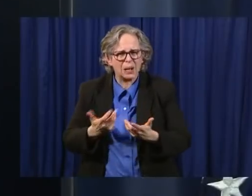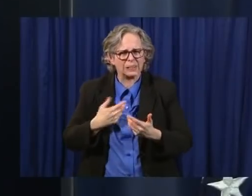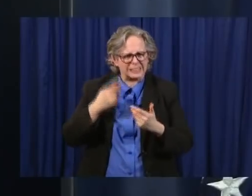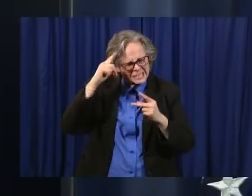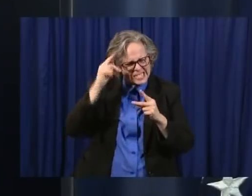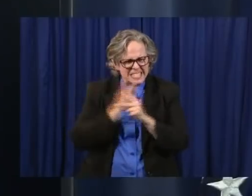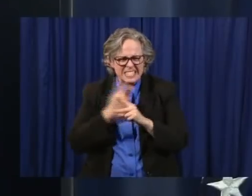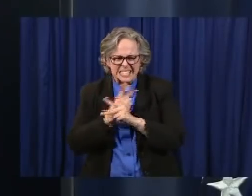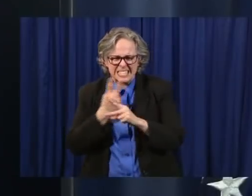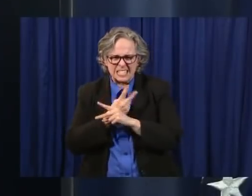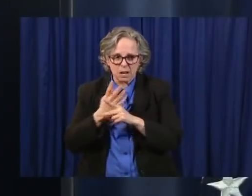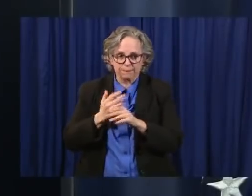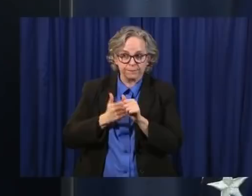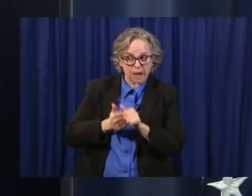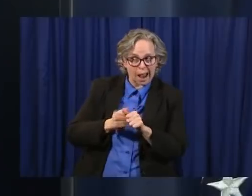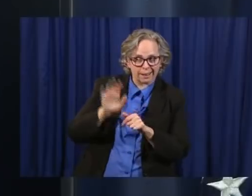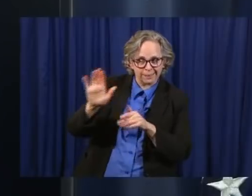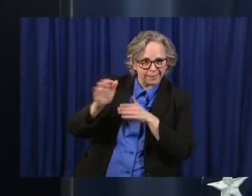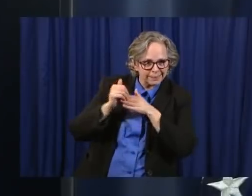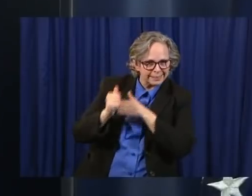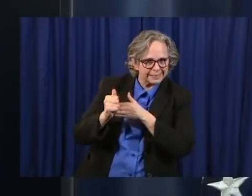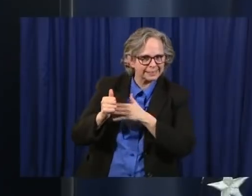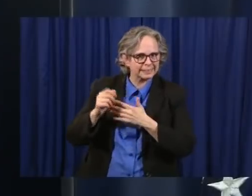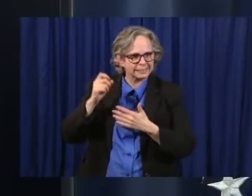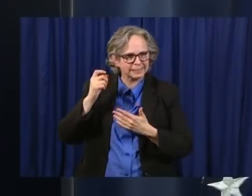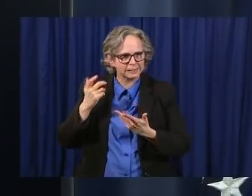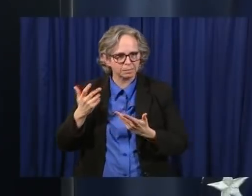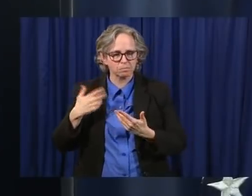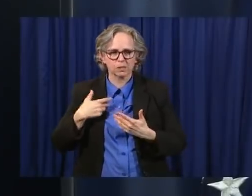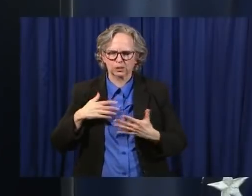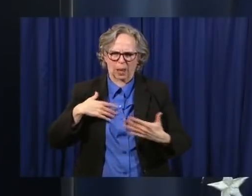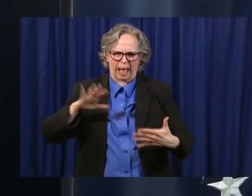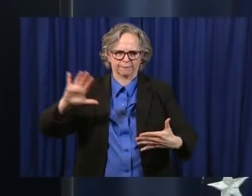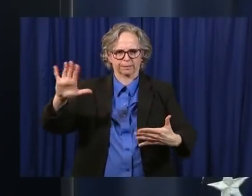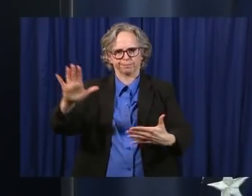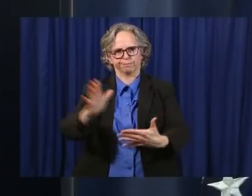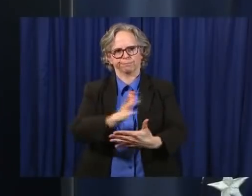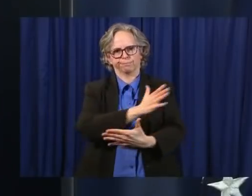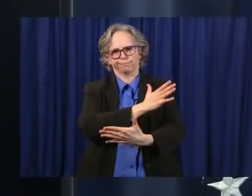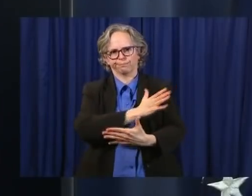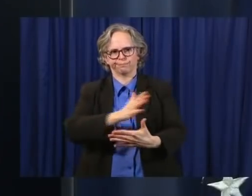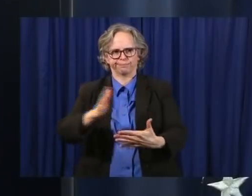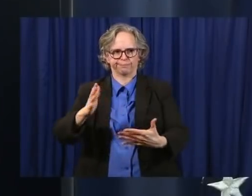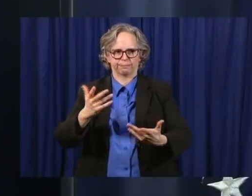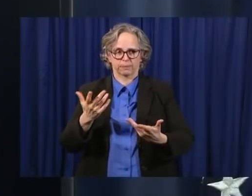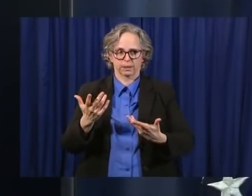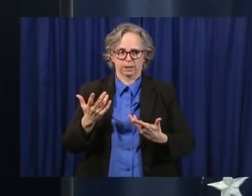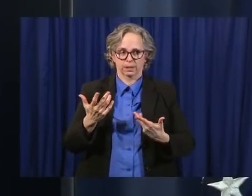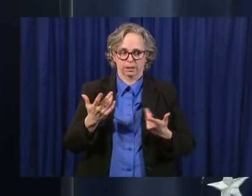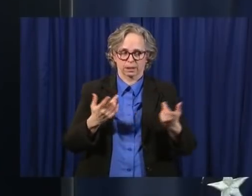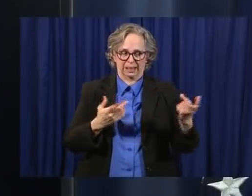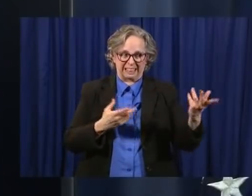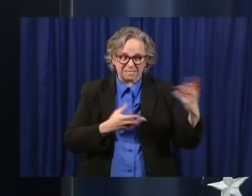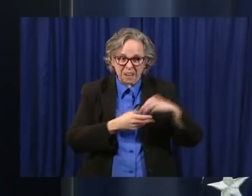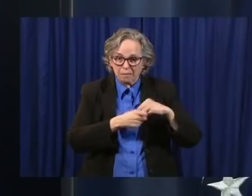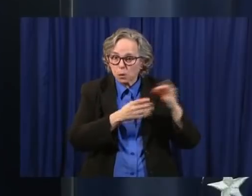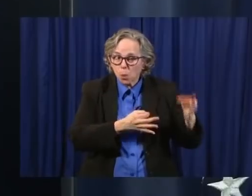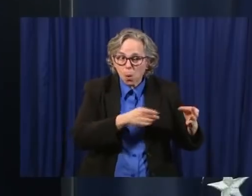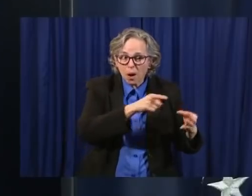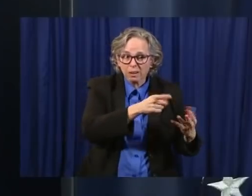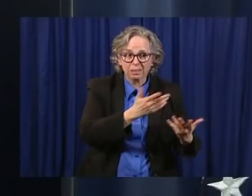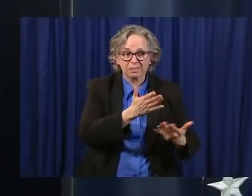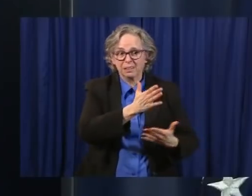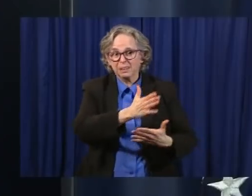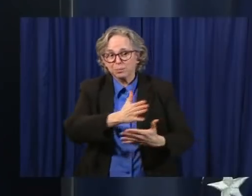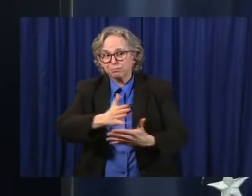we decided to go with a full continuum approach, which involved the courts all the way through to the parole board and your own